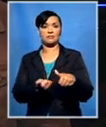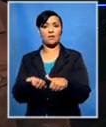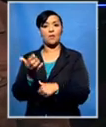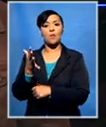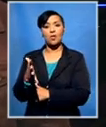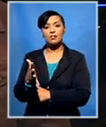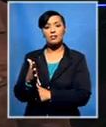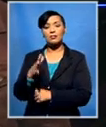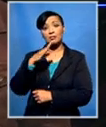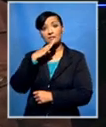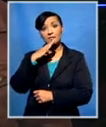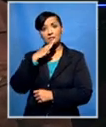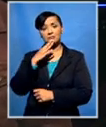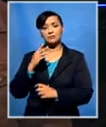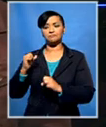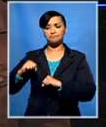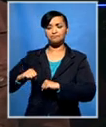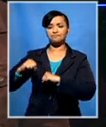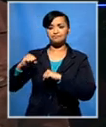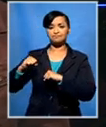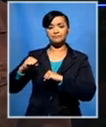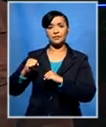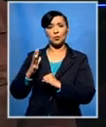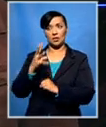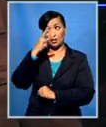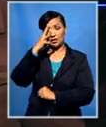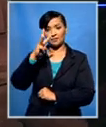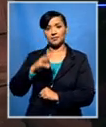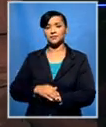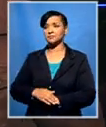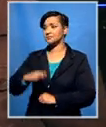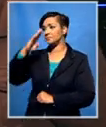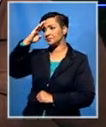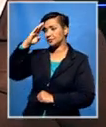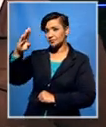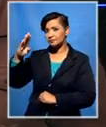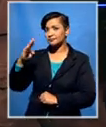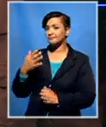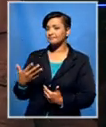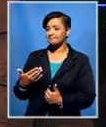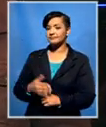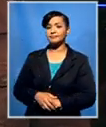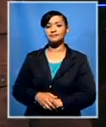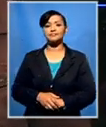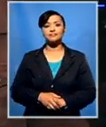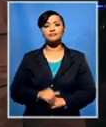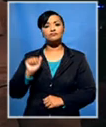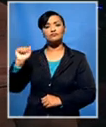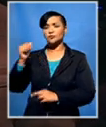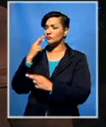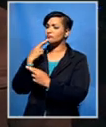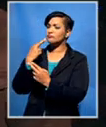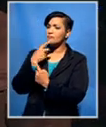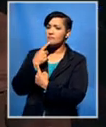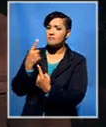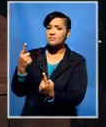roads, an indication that they have reconciled with a government. Good evening, Mr. Munareng. Of course, the message that you have to